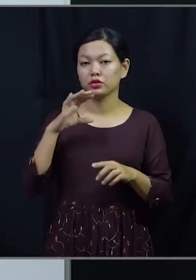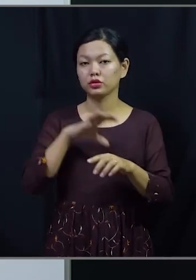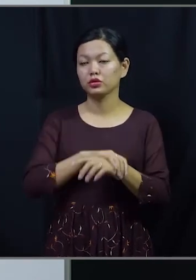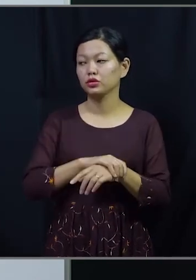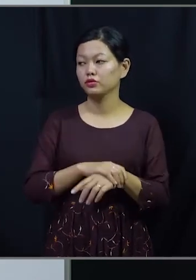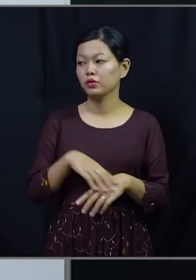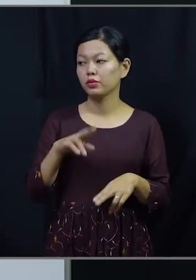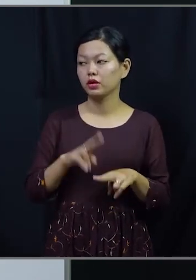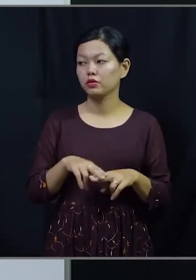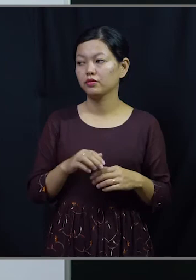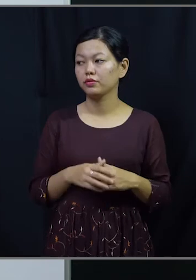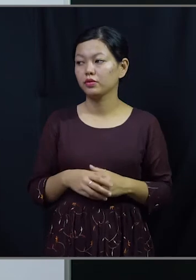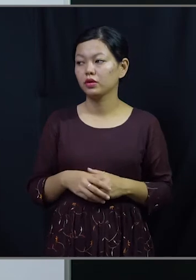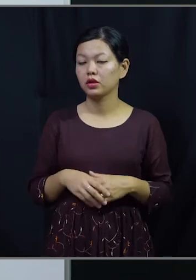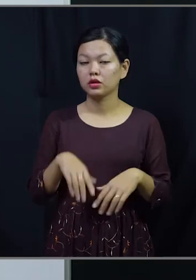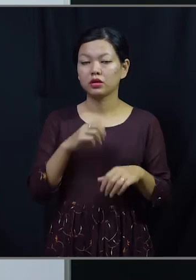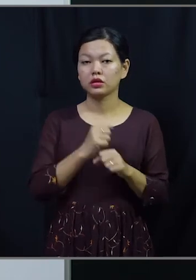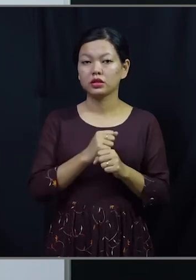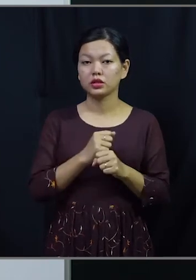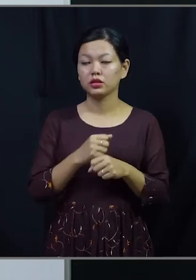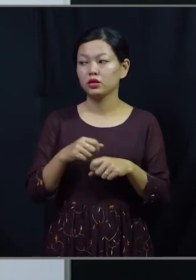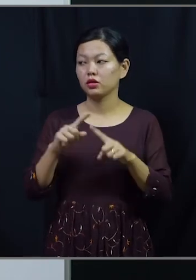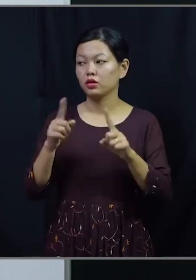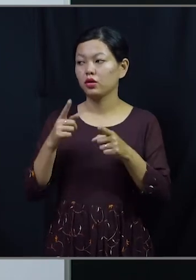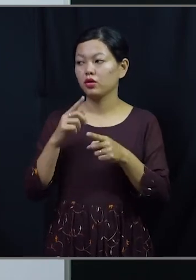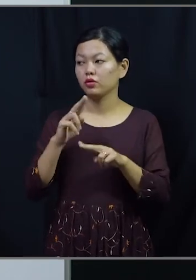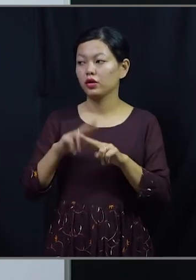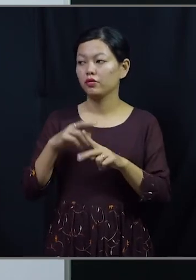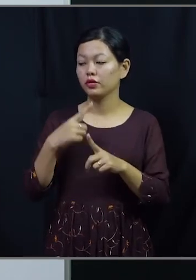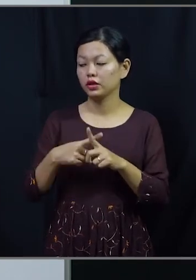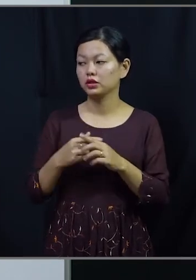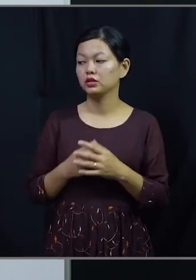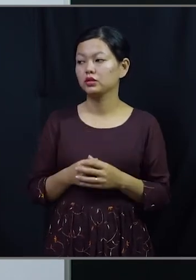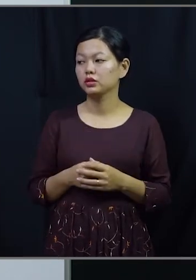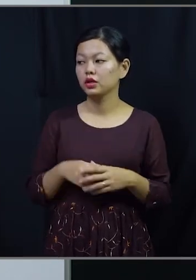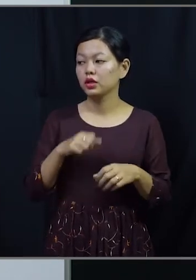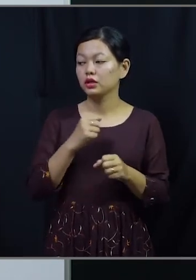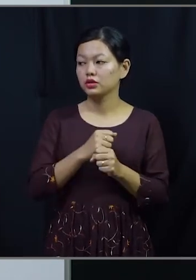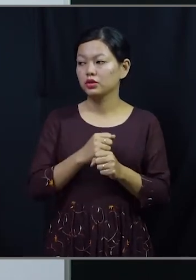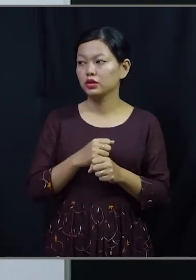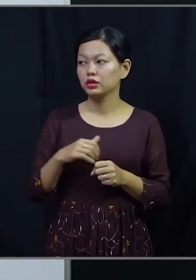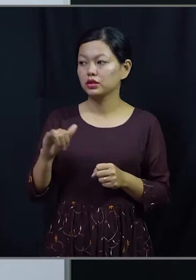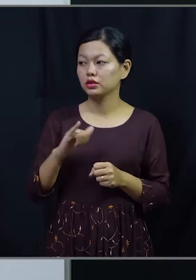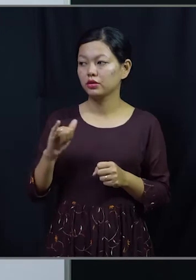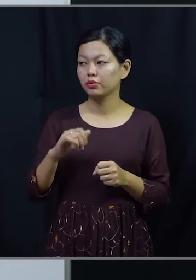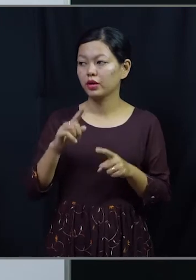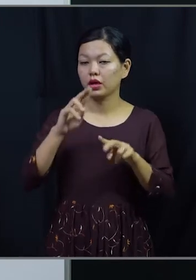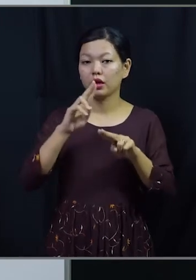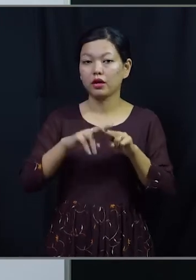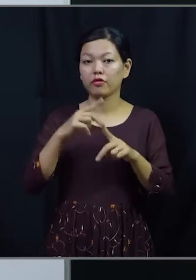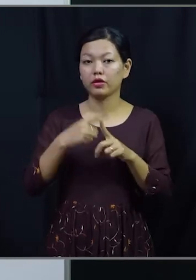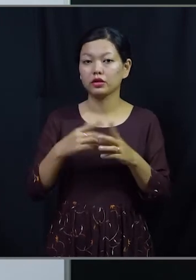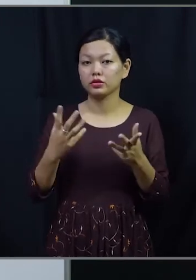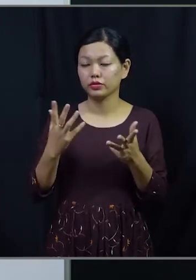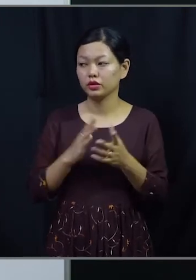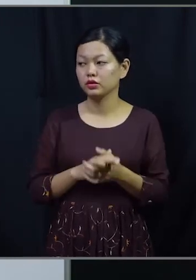x here. Then this is written as g of fx. Okay, then g of fx is x